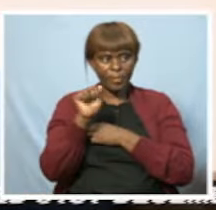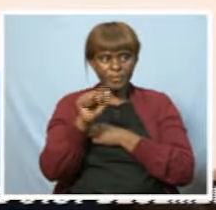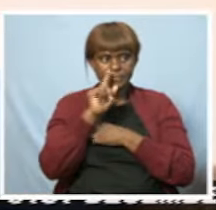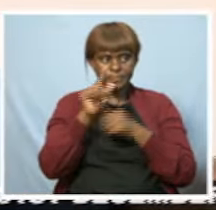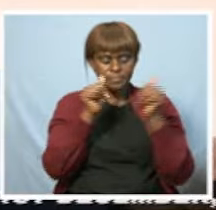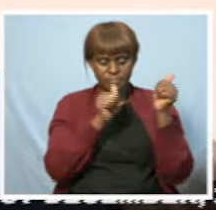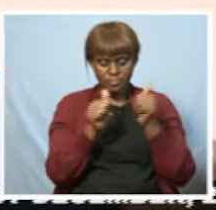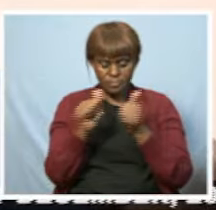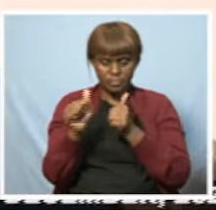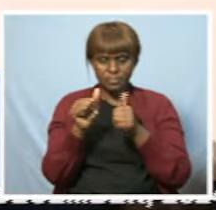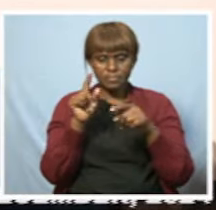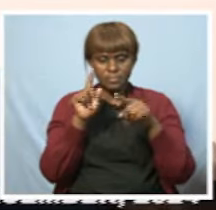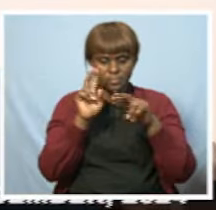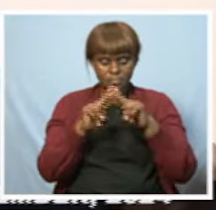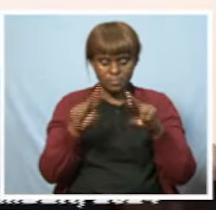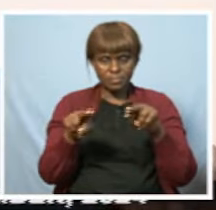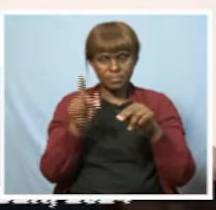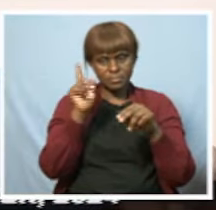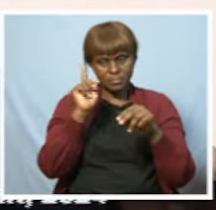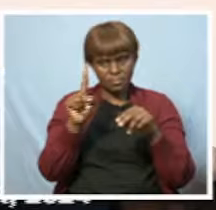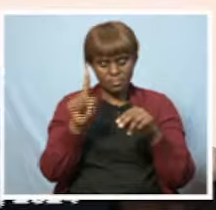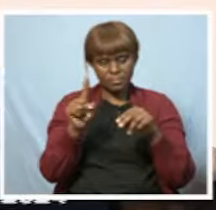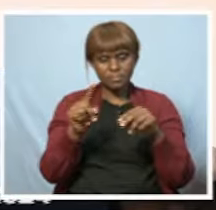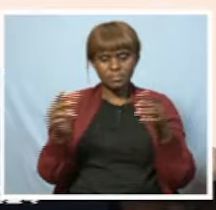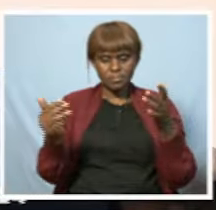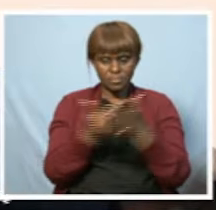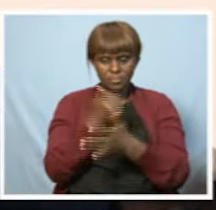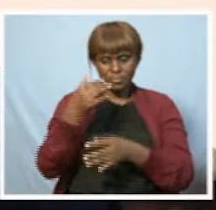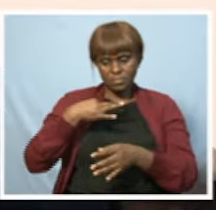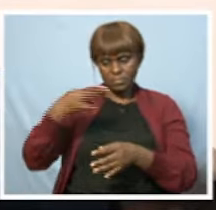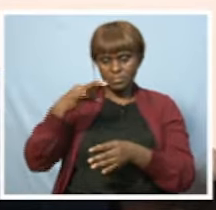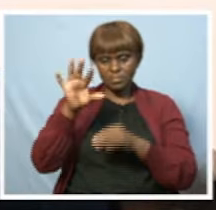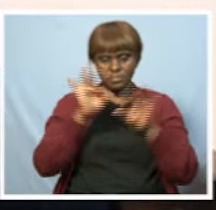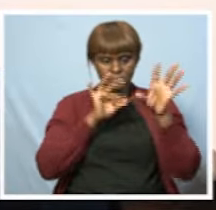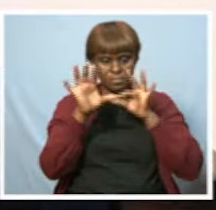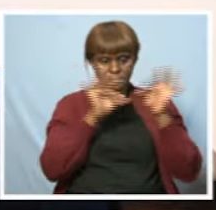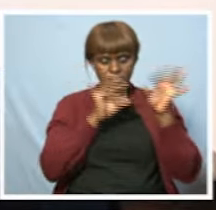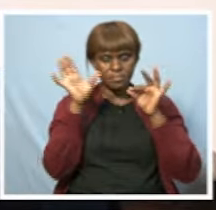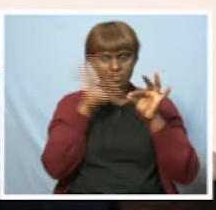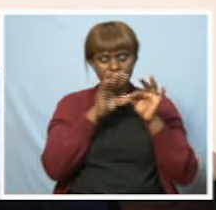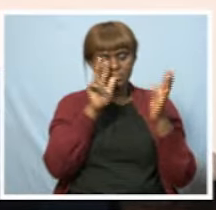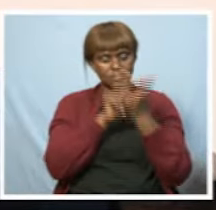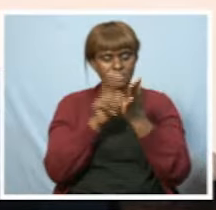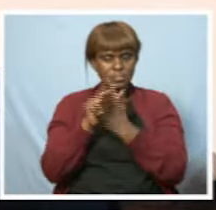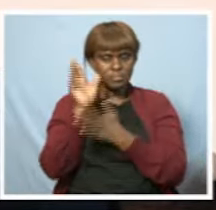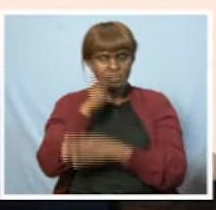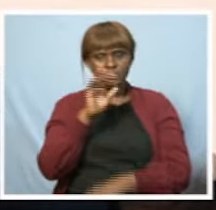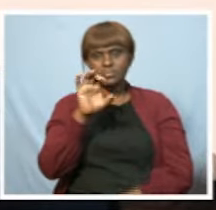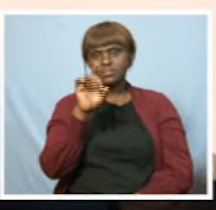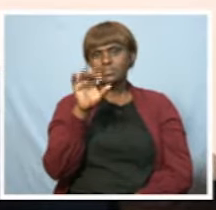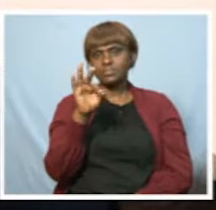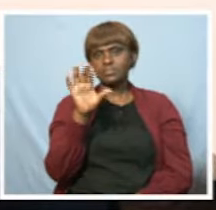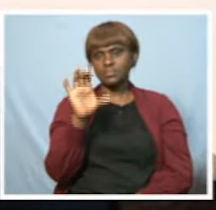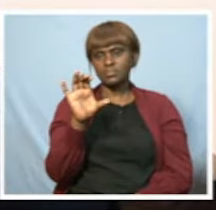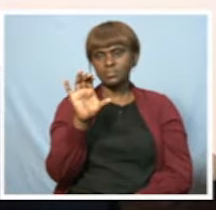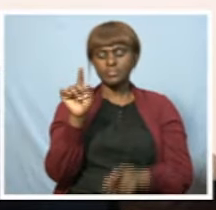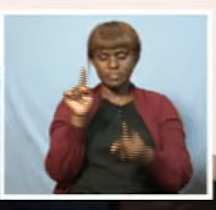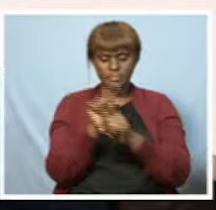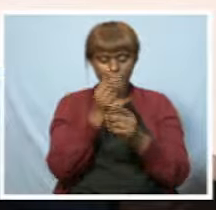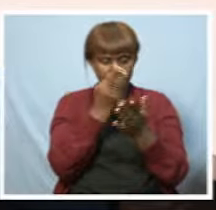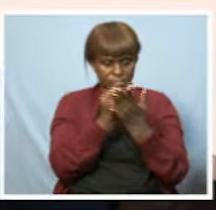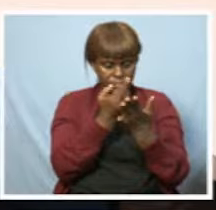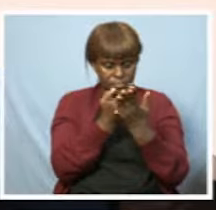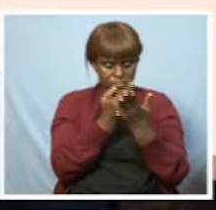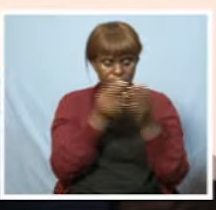taken, Chair, is one. The two new applicants were selected, approved by CDFC, recommended by the